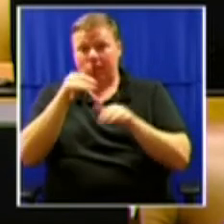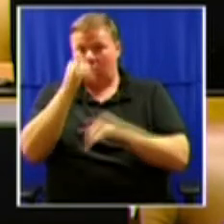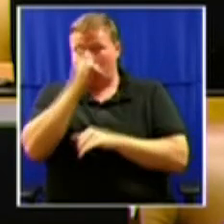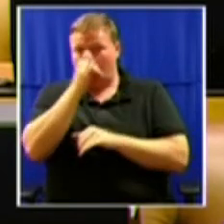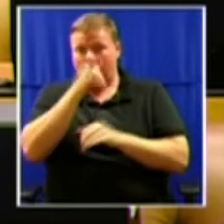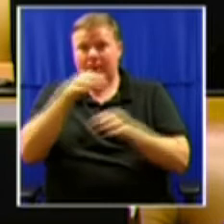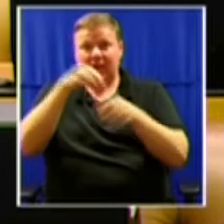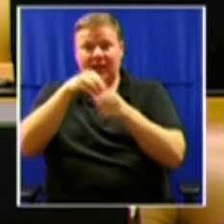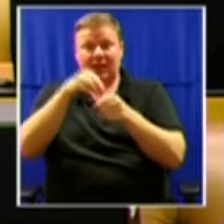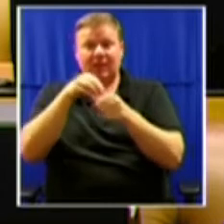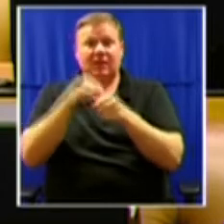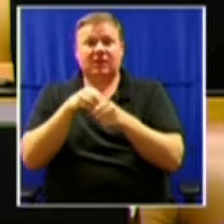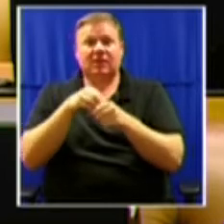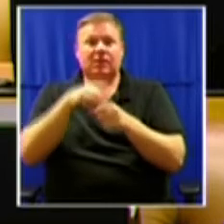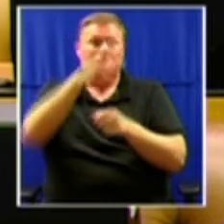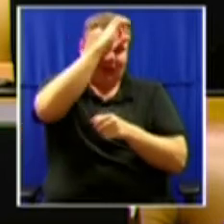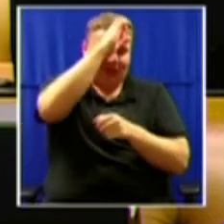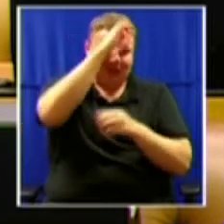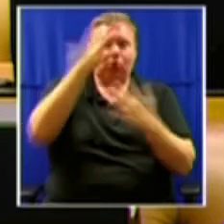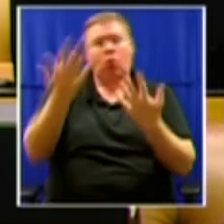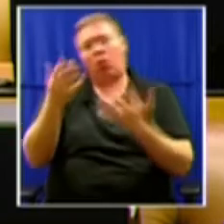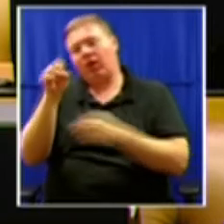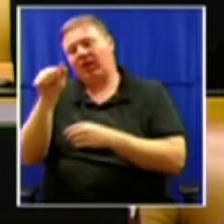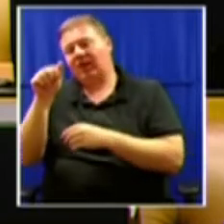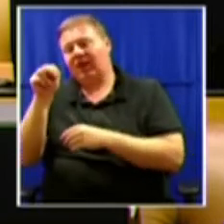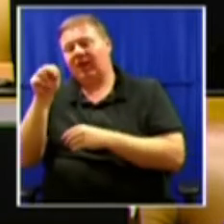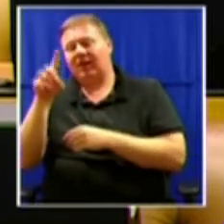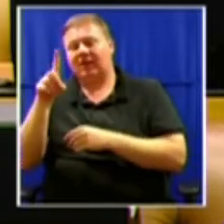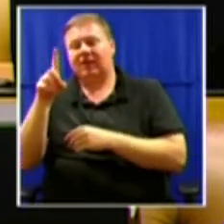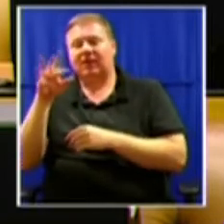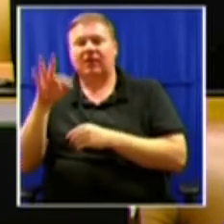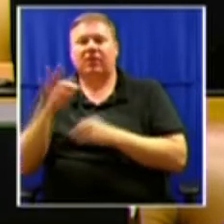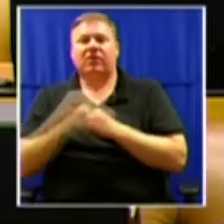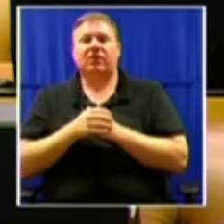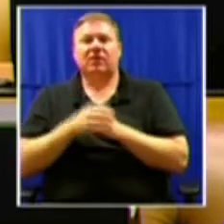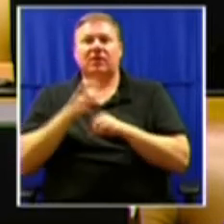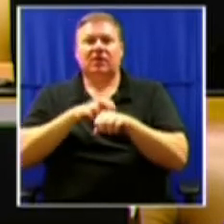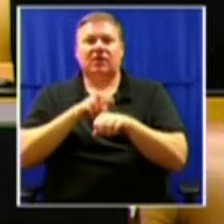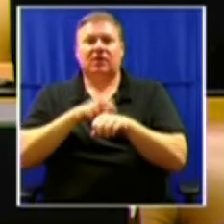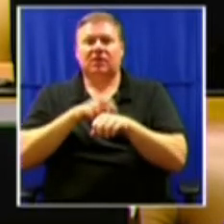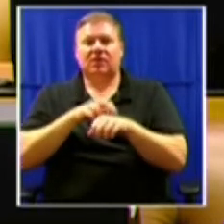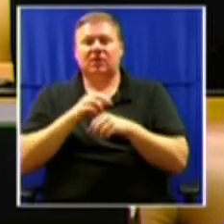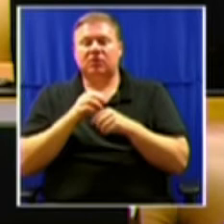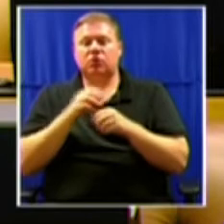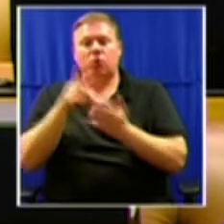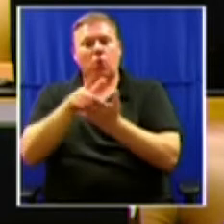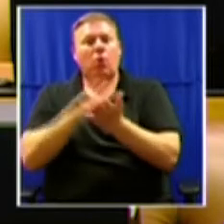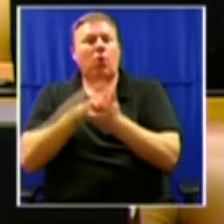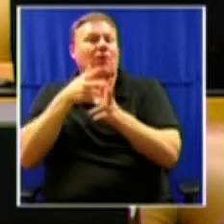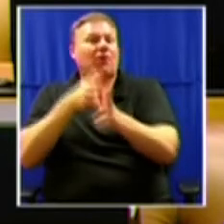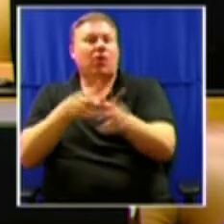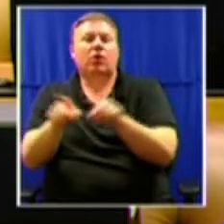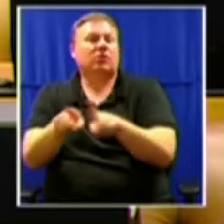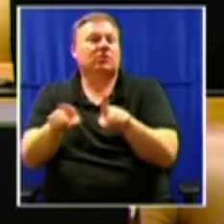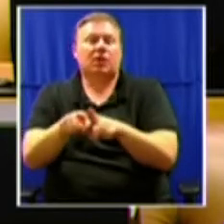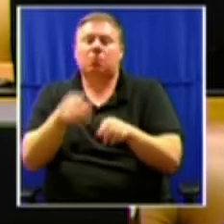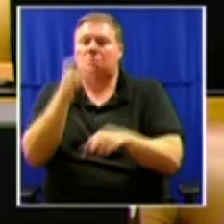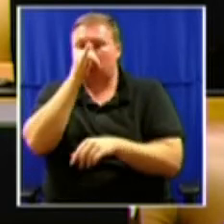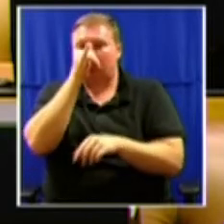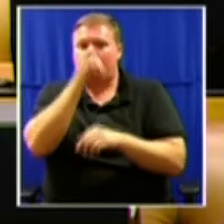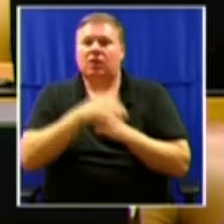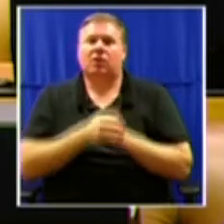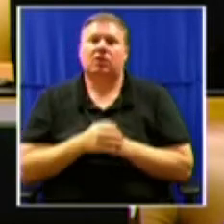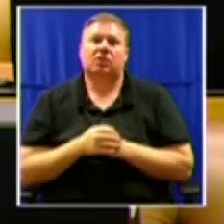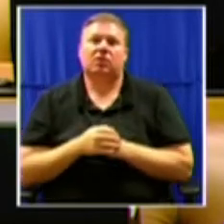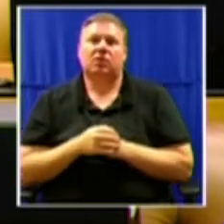force, as they would within the service of the police, they'll have to face the might of the law like any other criminal. But we